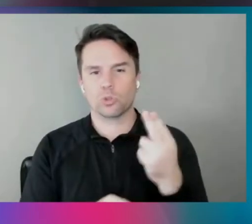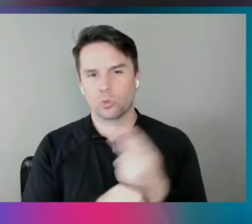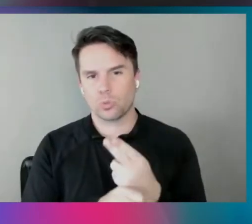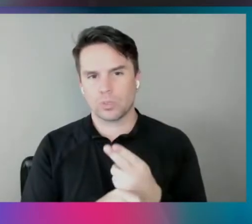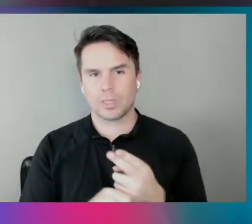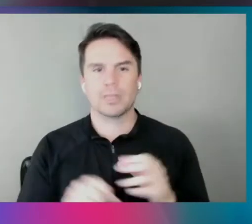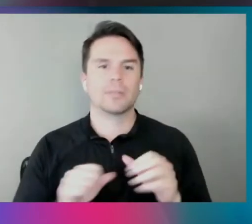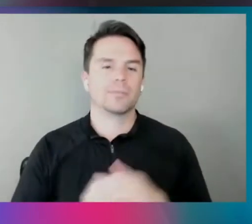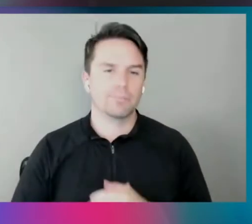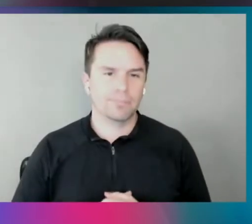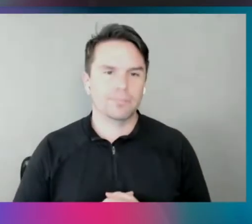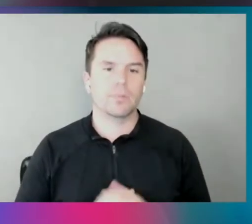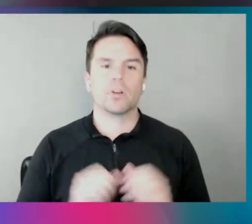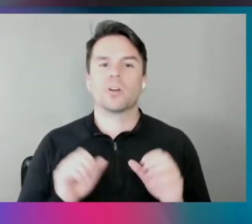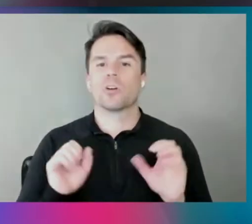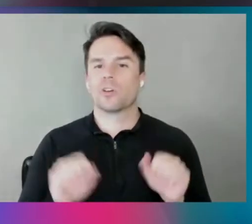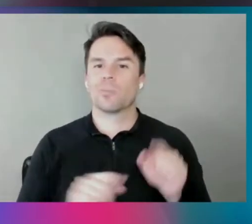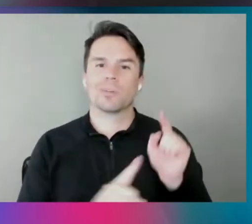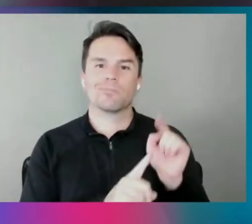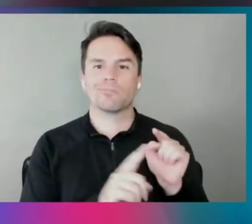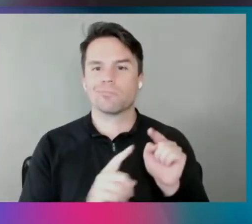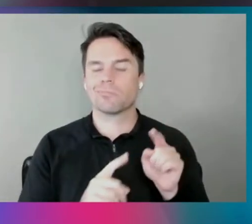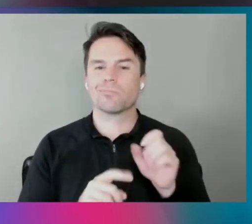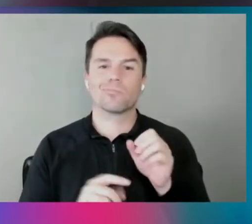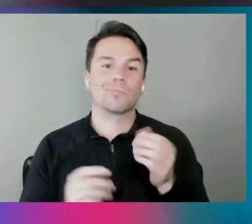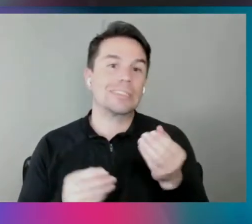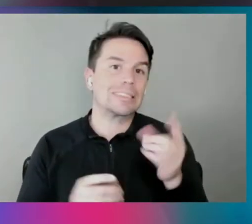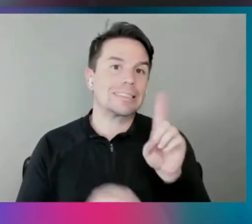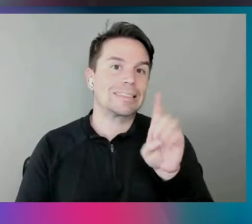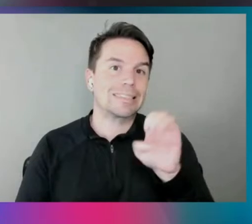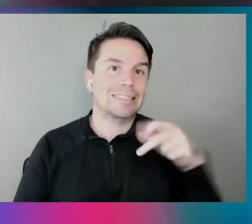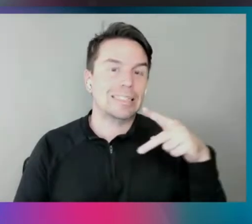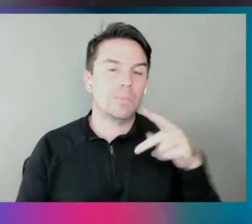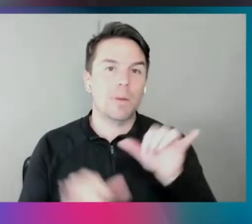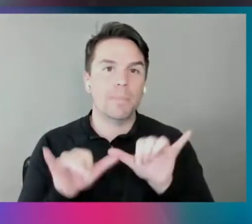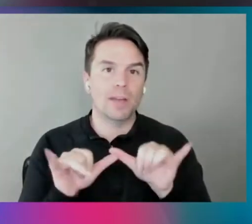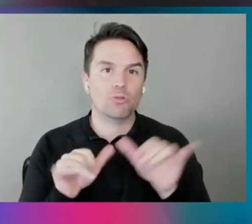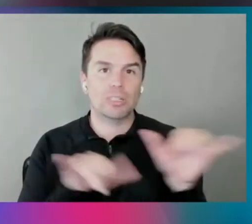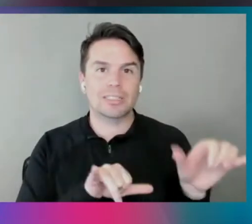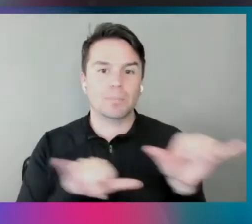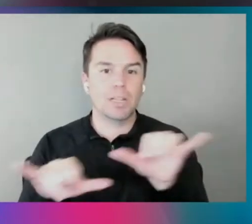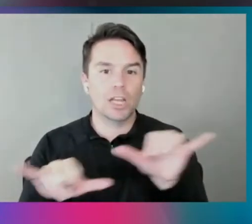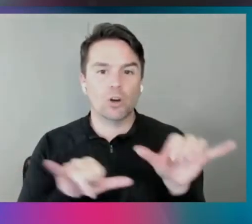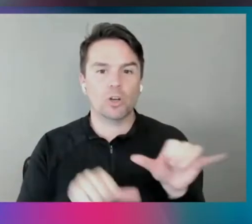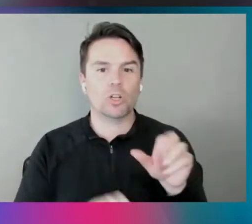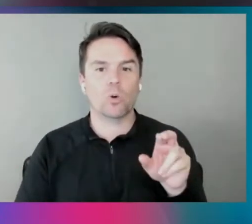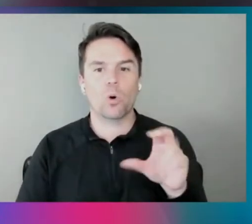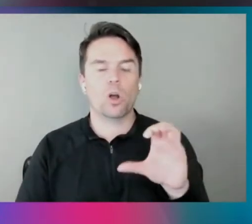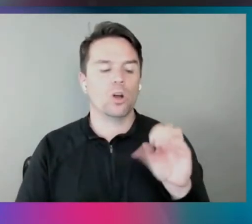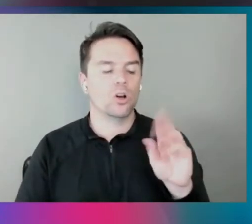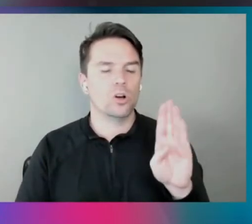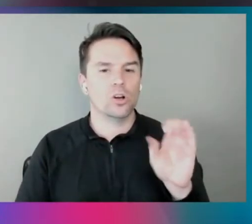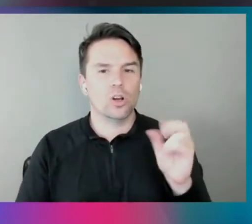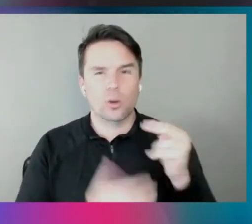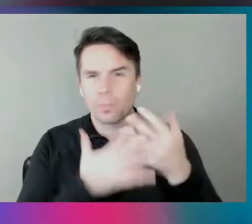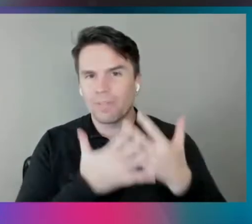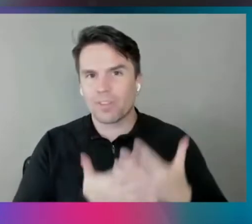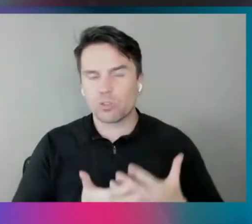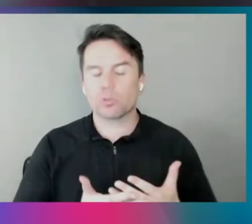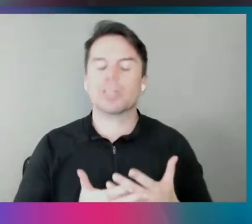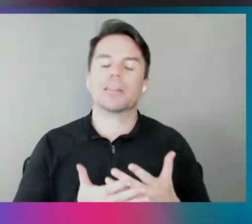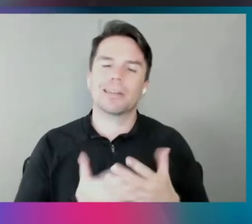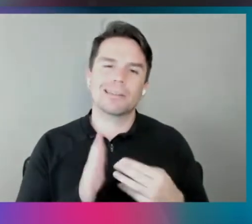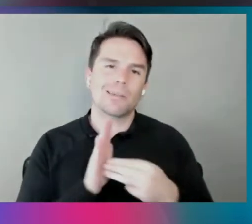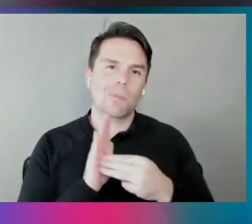capabilities, or the deep metric similarity, or item-to-item collaborative filtering. It's the underlying model that you're